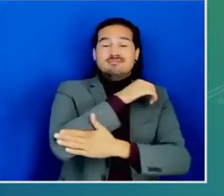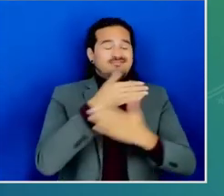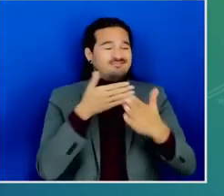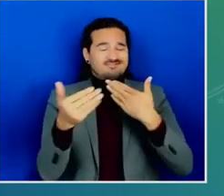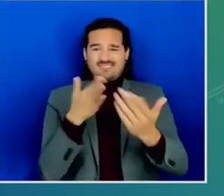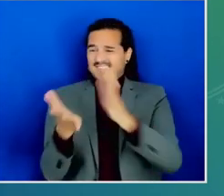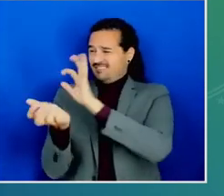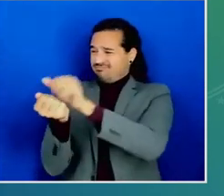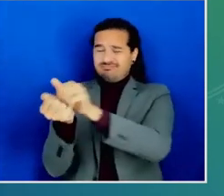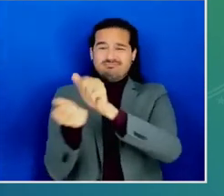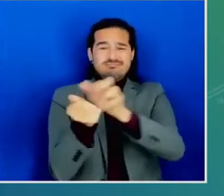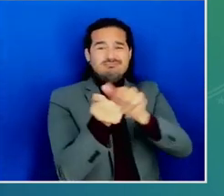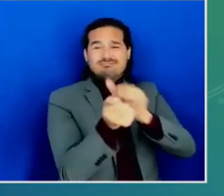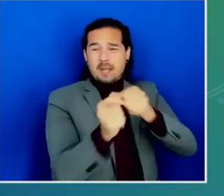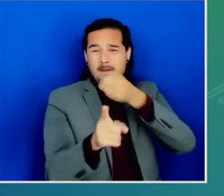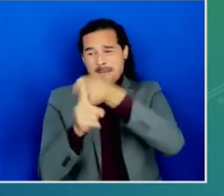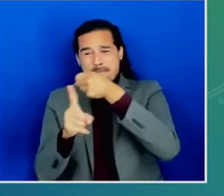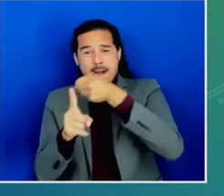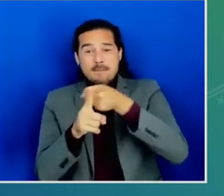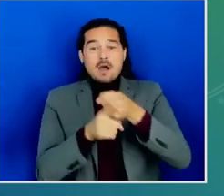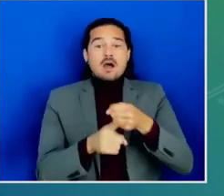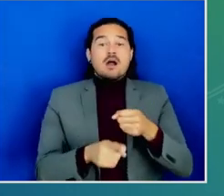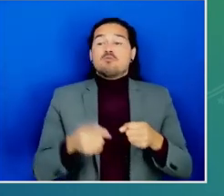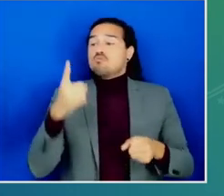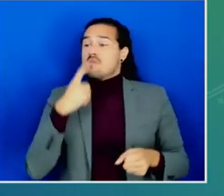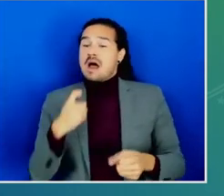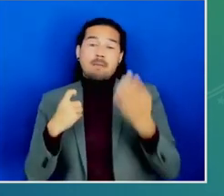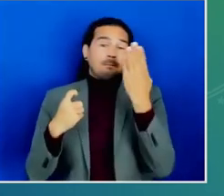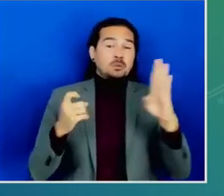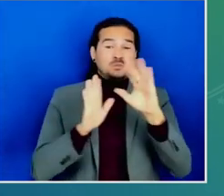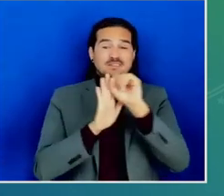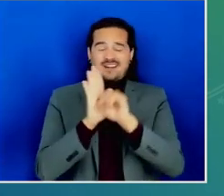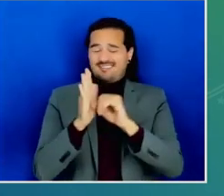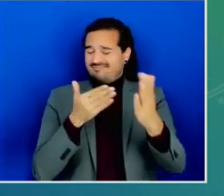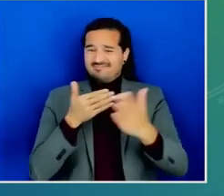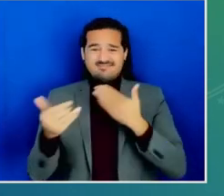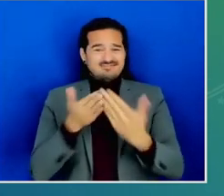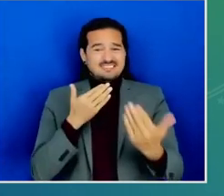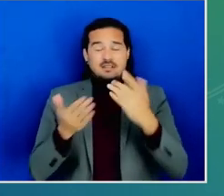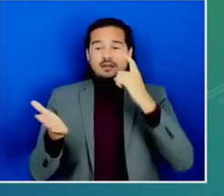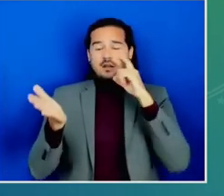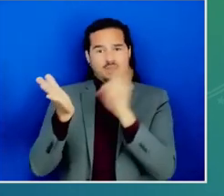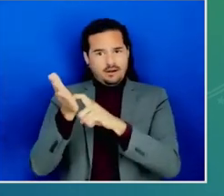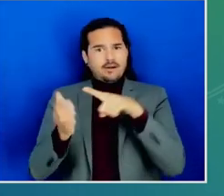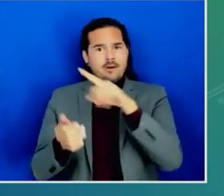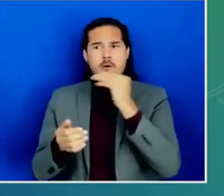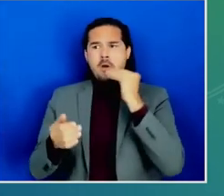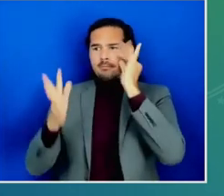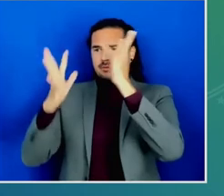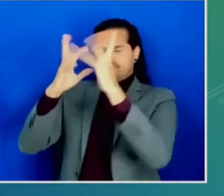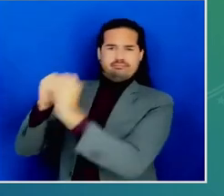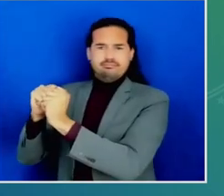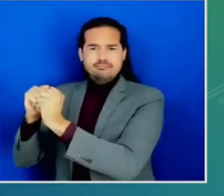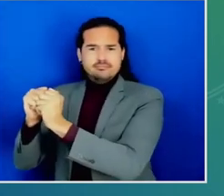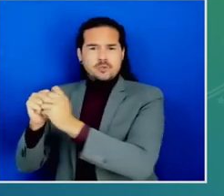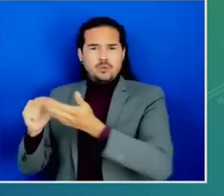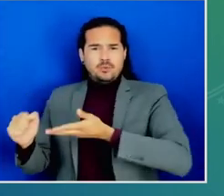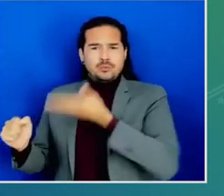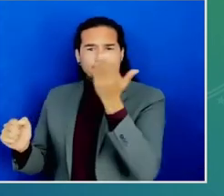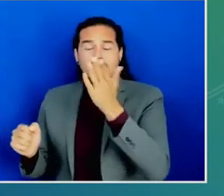blue. Look, billions of dollars in damage, homes and memories washed away,